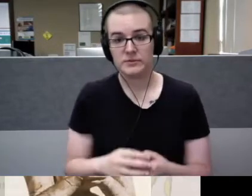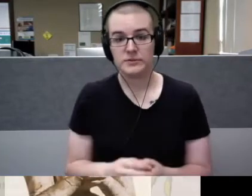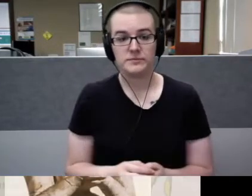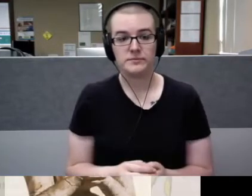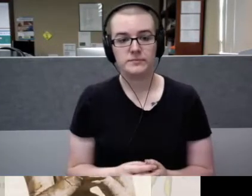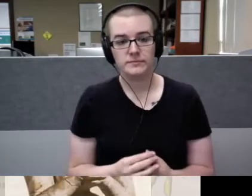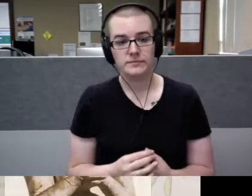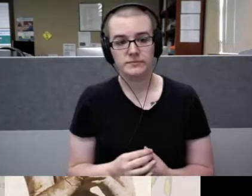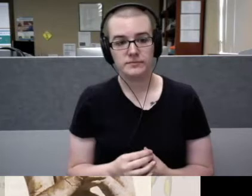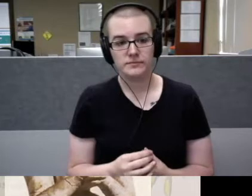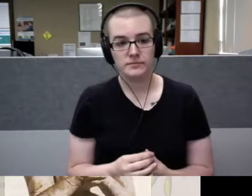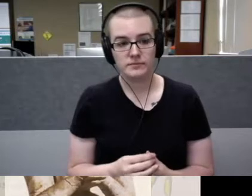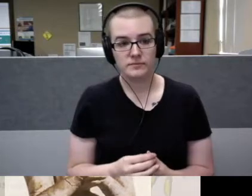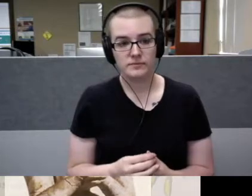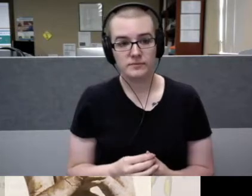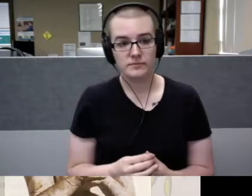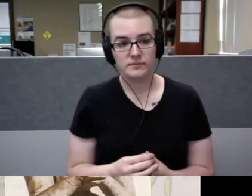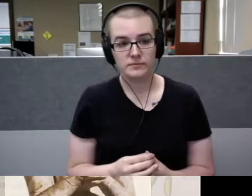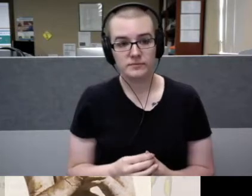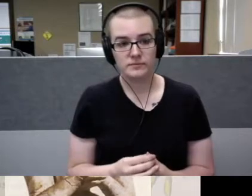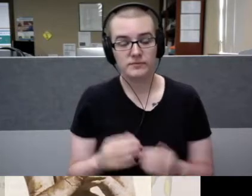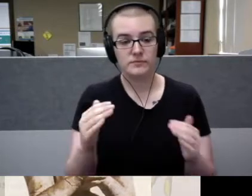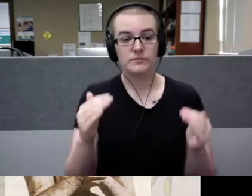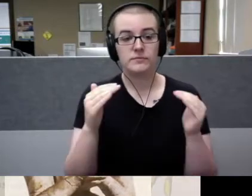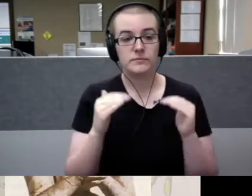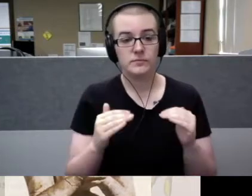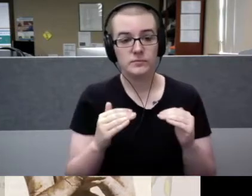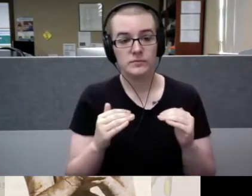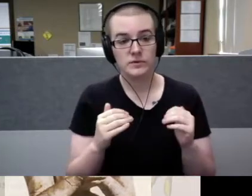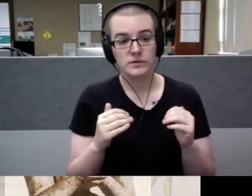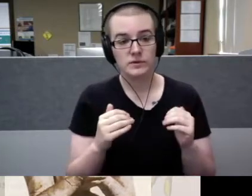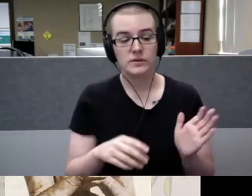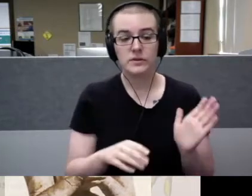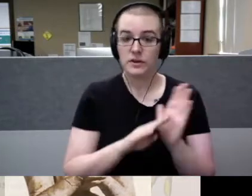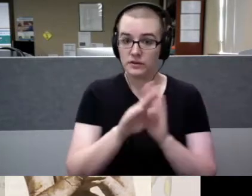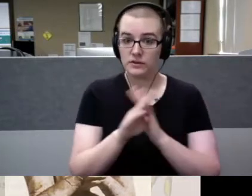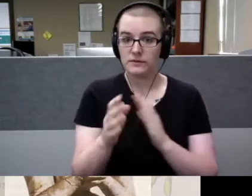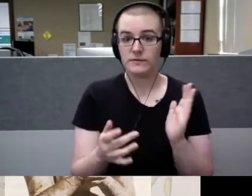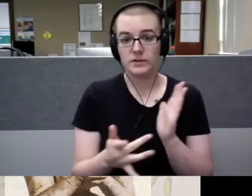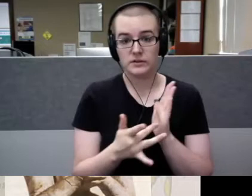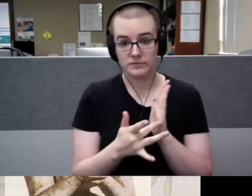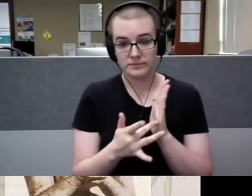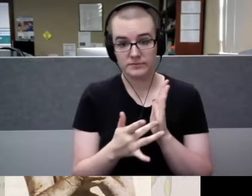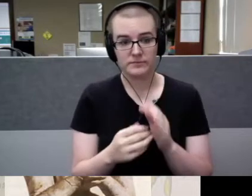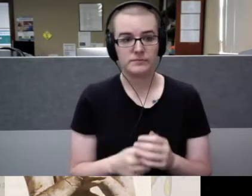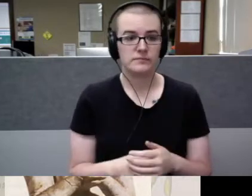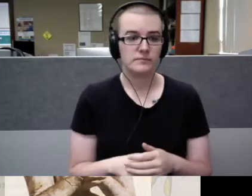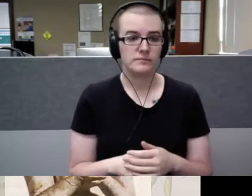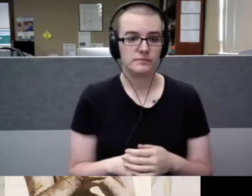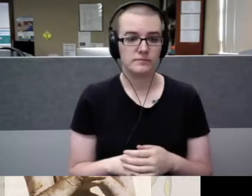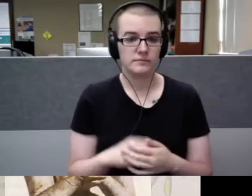Also, we're going to see the advancement of technology. We're going to see in Mesopotamia the very beginning origins